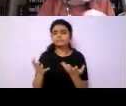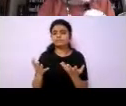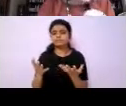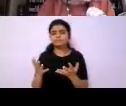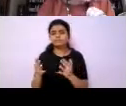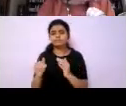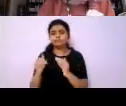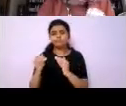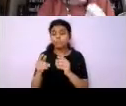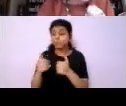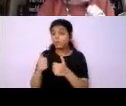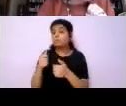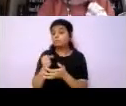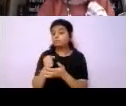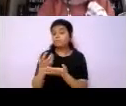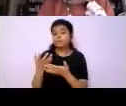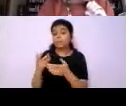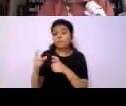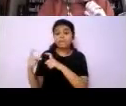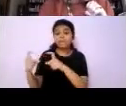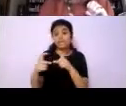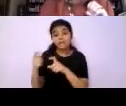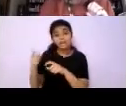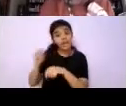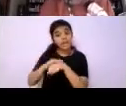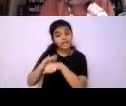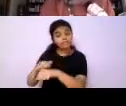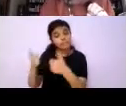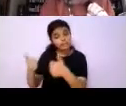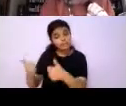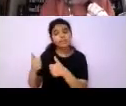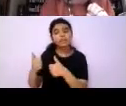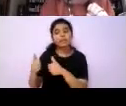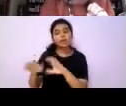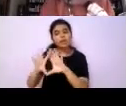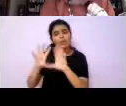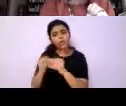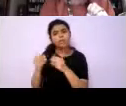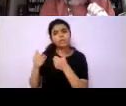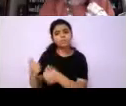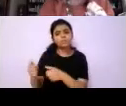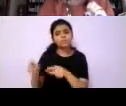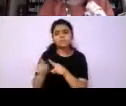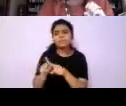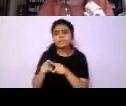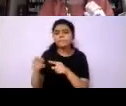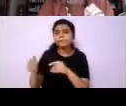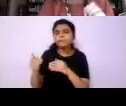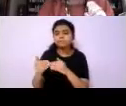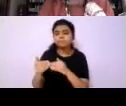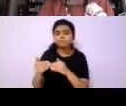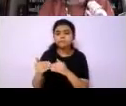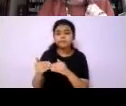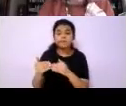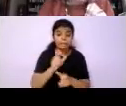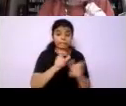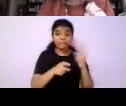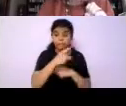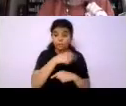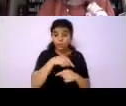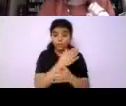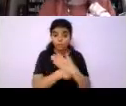best practices of care. Answering needs that diminishes those who need care is